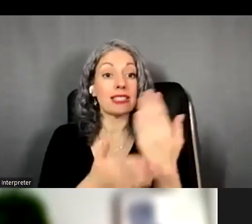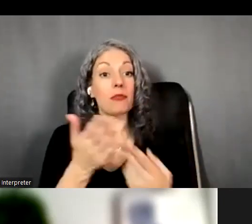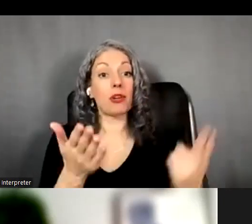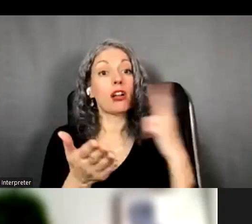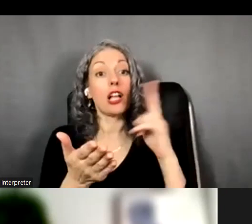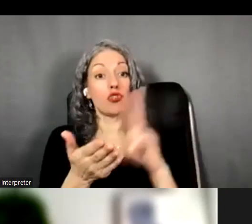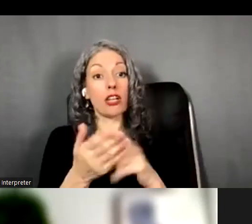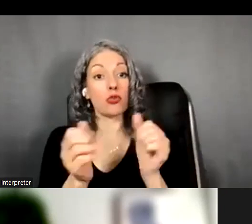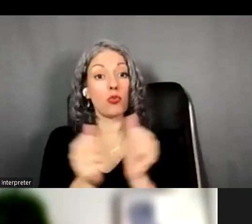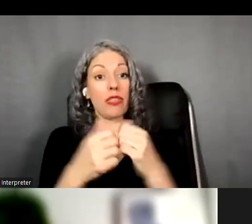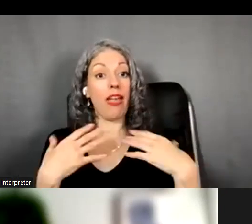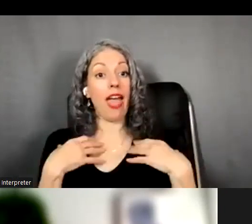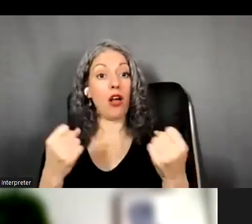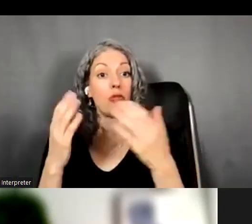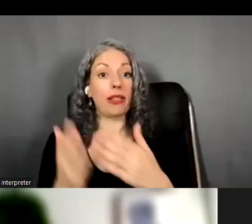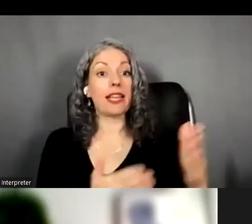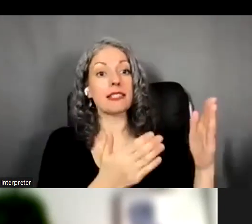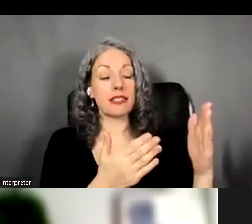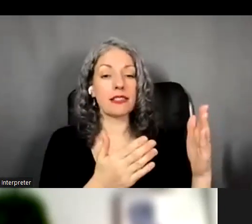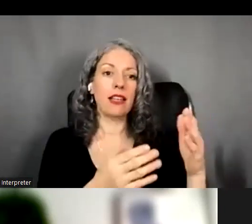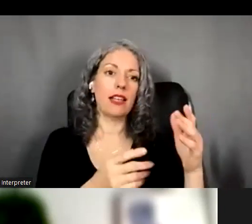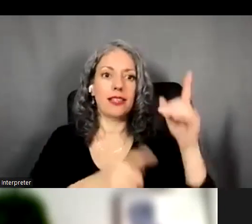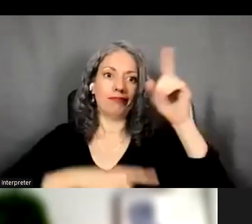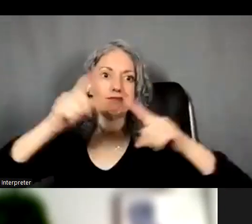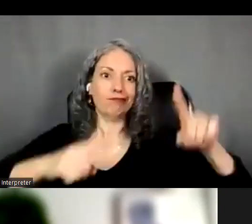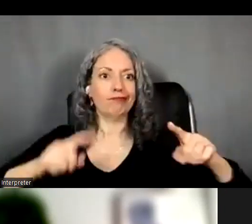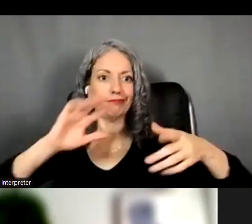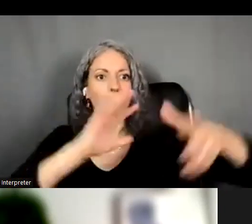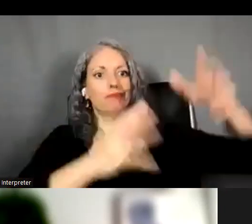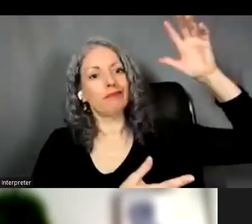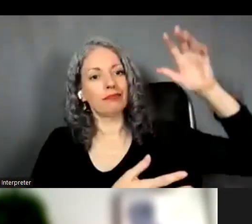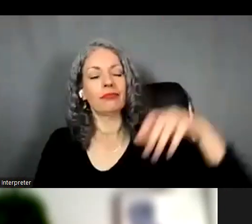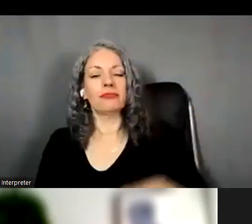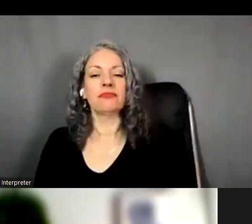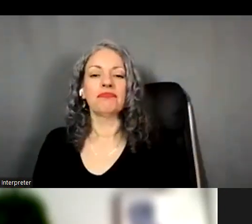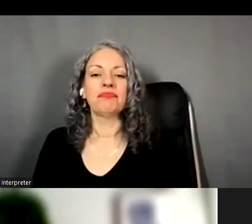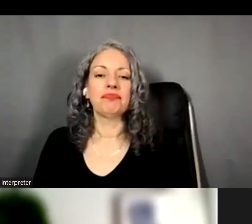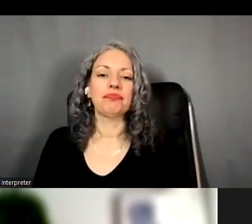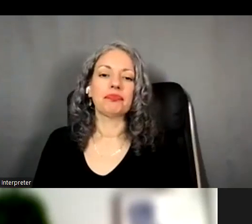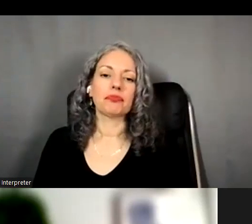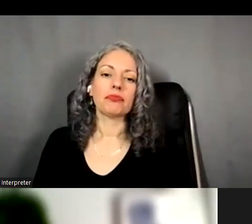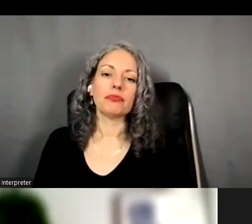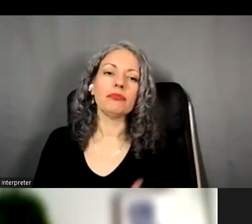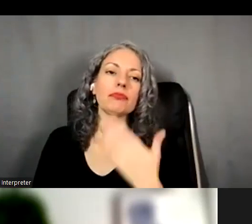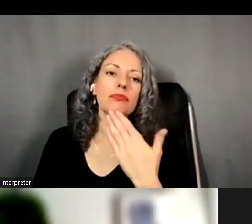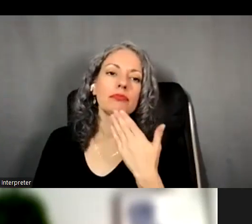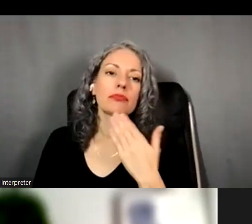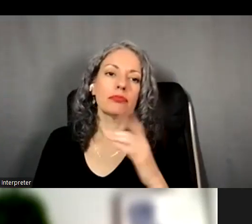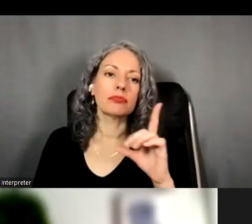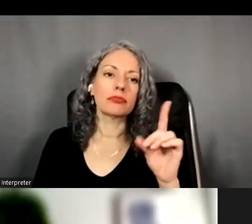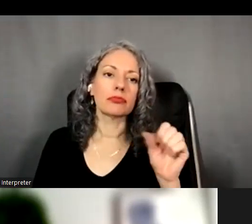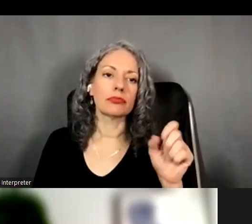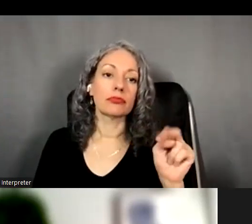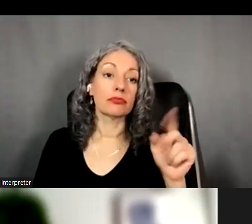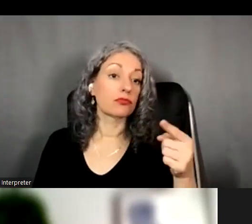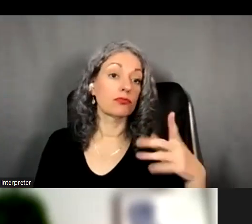little bit of hodgepodge, right? Just to align. Great, thank you, Eric. And Dustin or Victoria, anything to